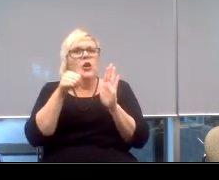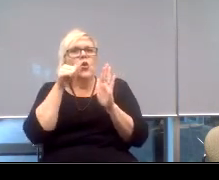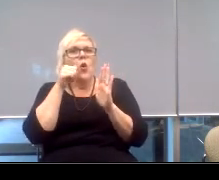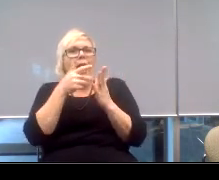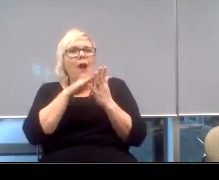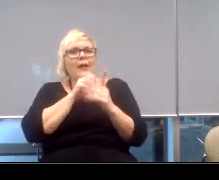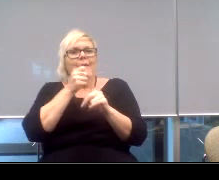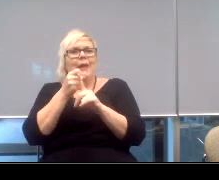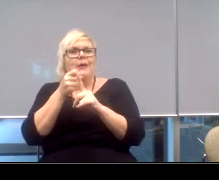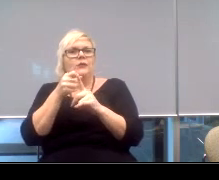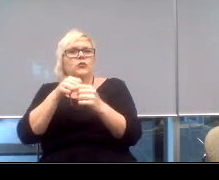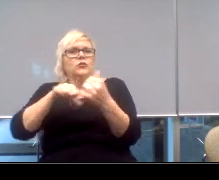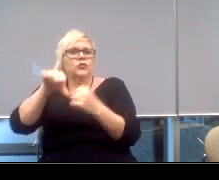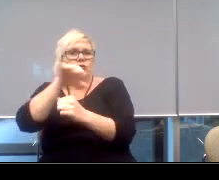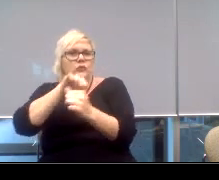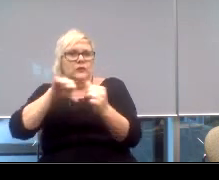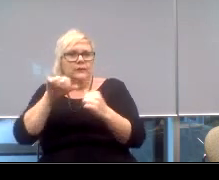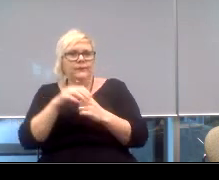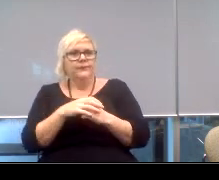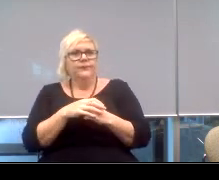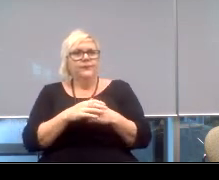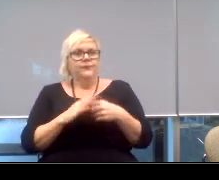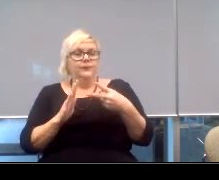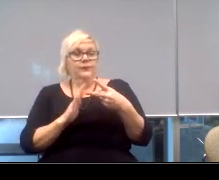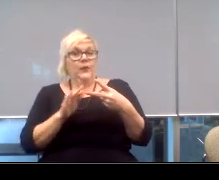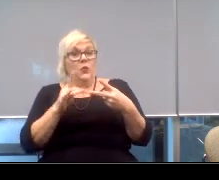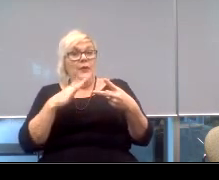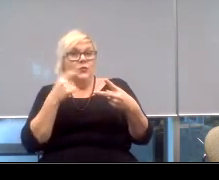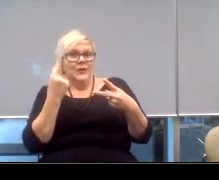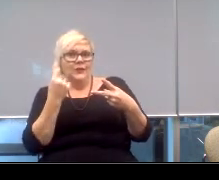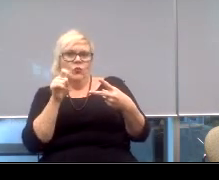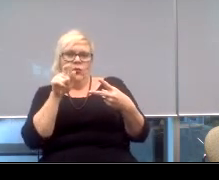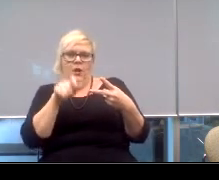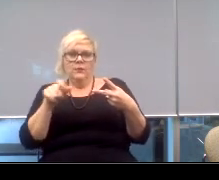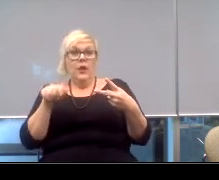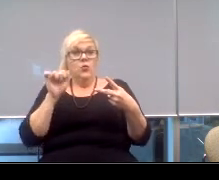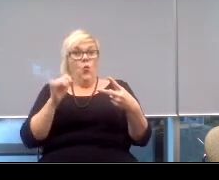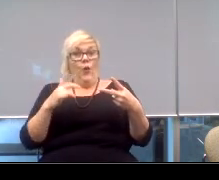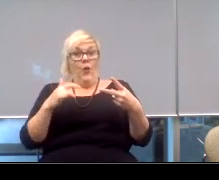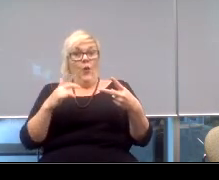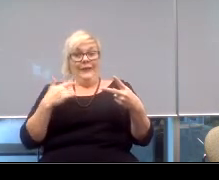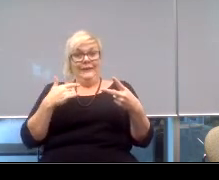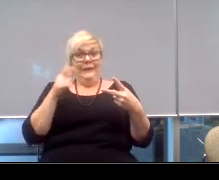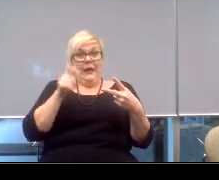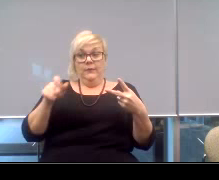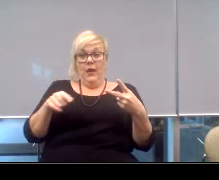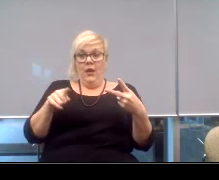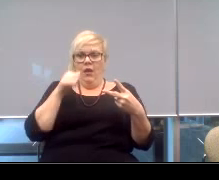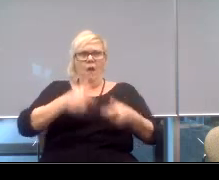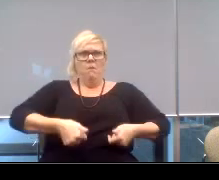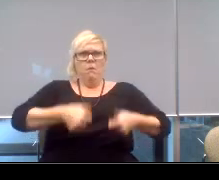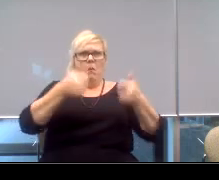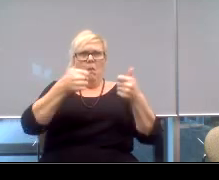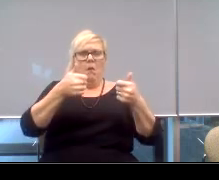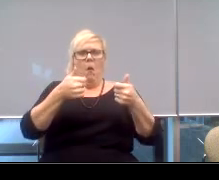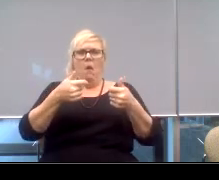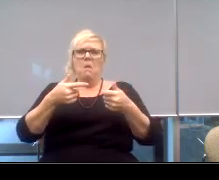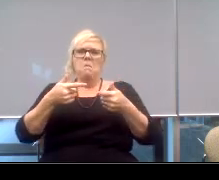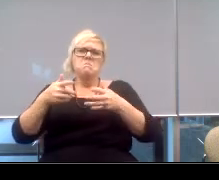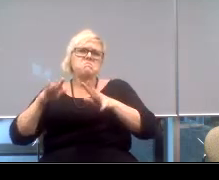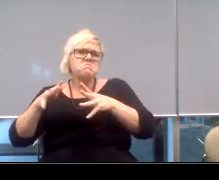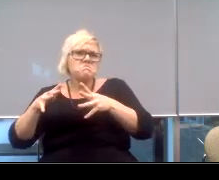You need to understand your customers. What do your existing customers say works well and not so well? You